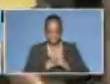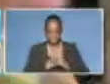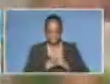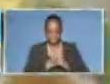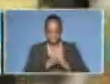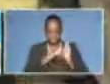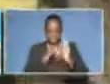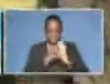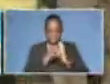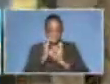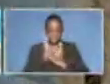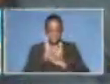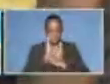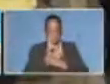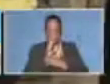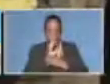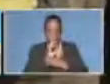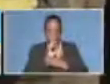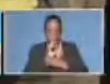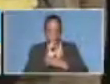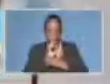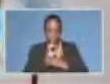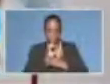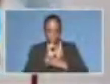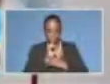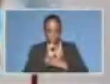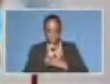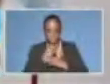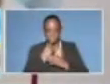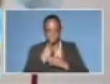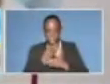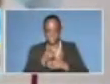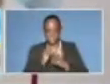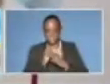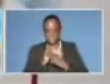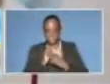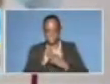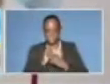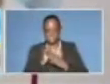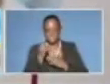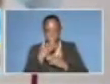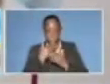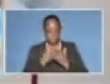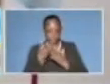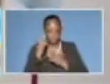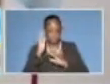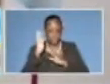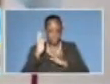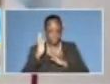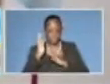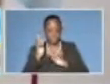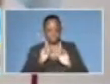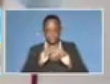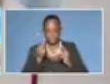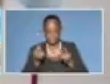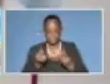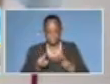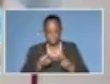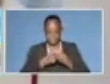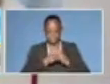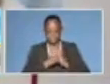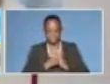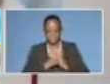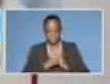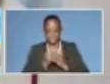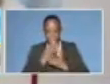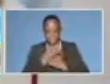would be reduced to a great extent. So that's a good thing for the Bahamas. The point